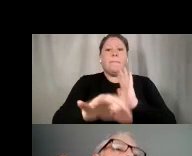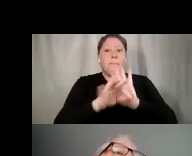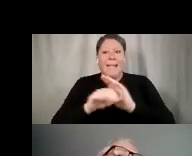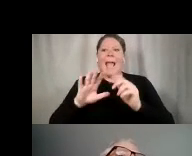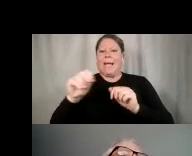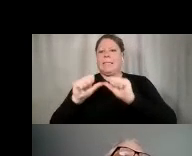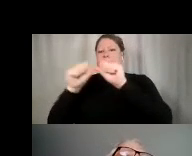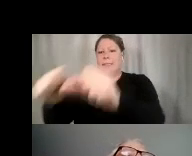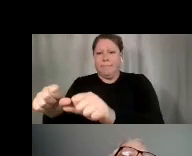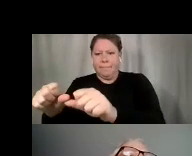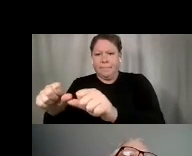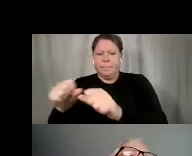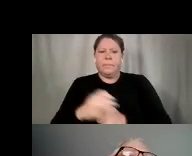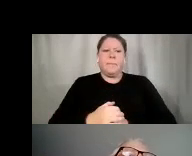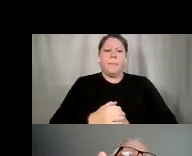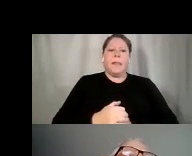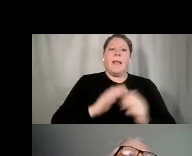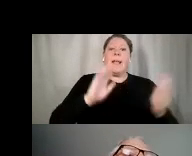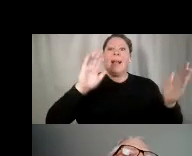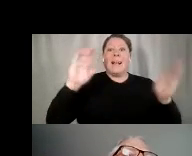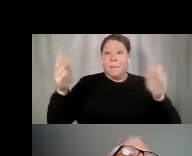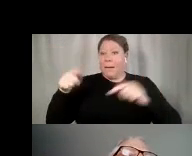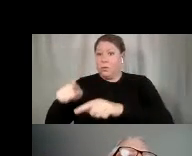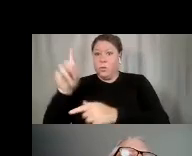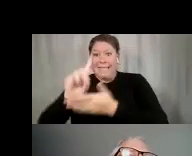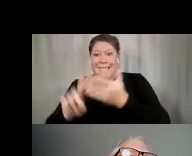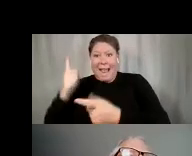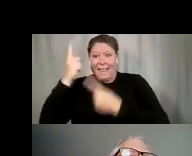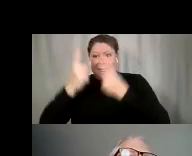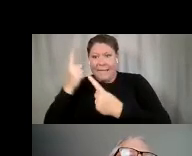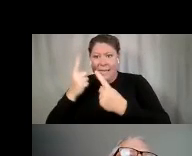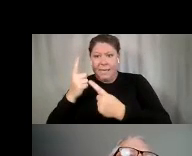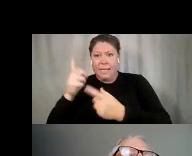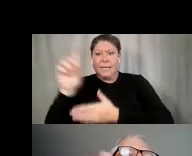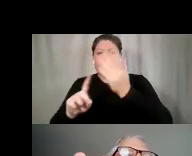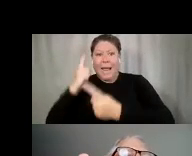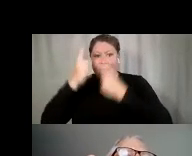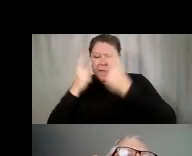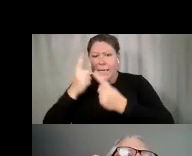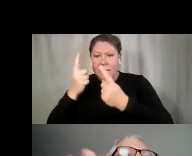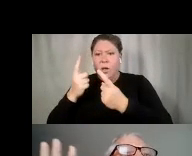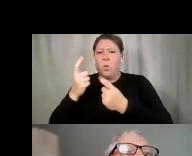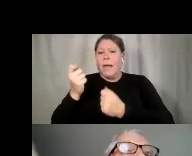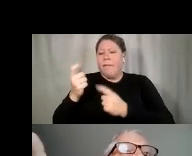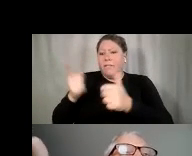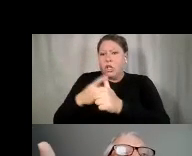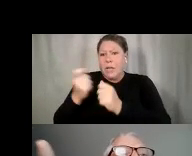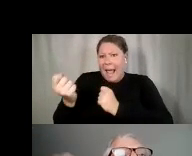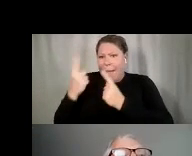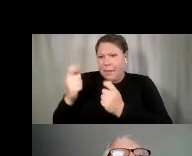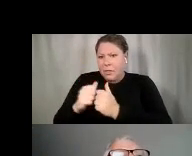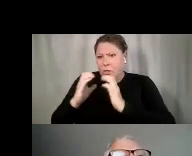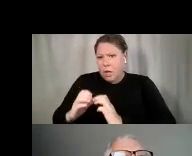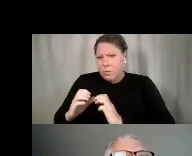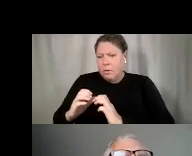compare this to design thinking. Design thinking, we break down that opportunities. We empathize with our customers. We listen to our